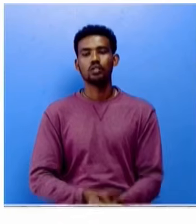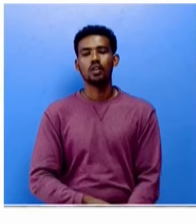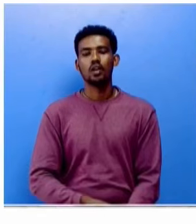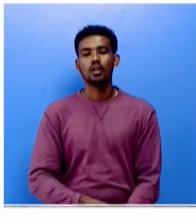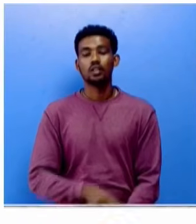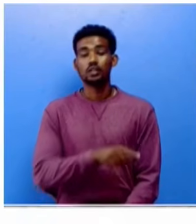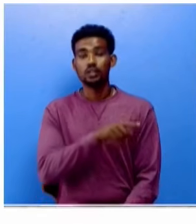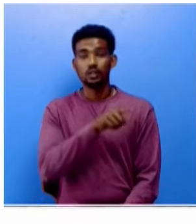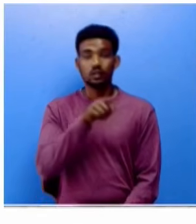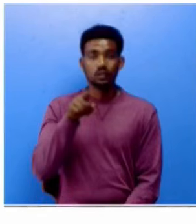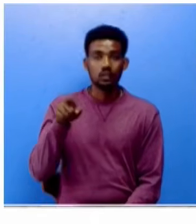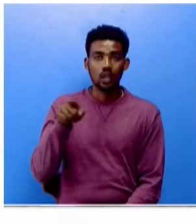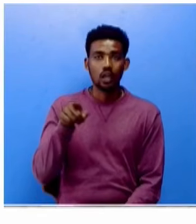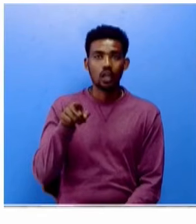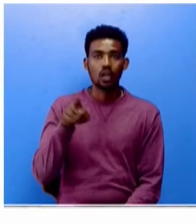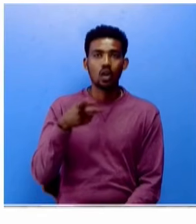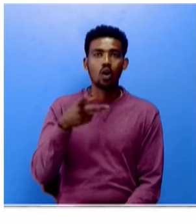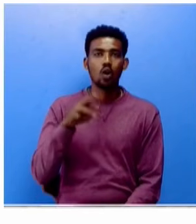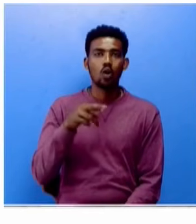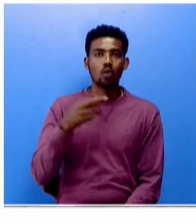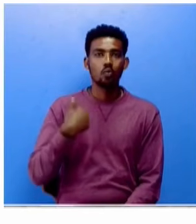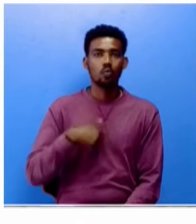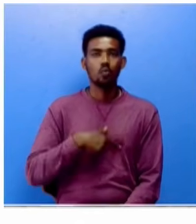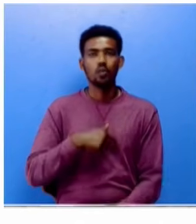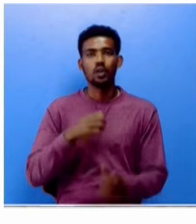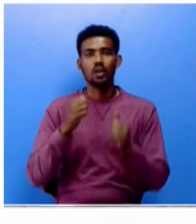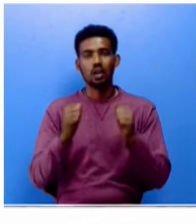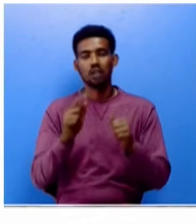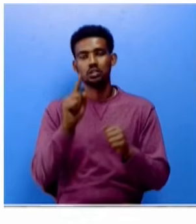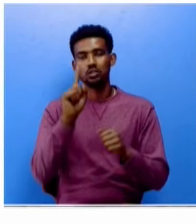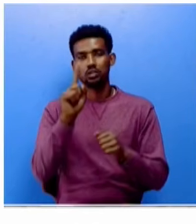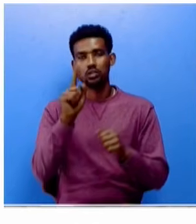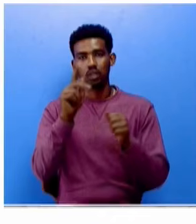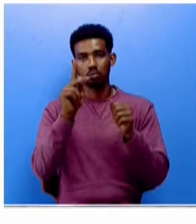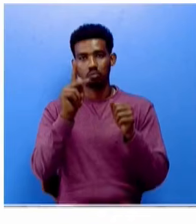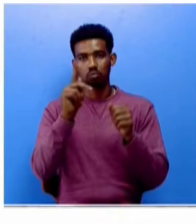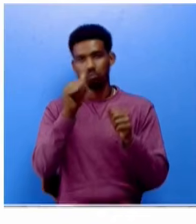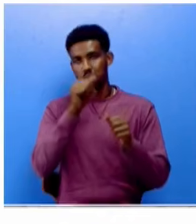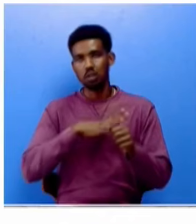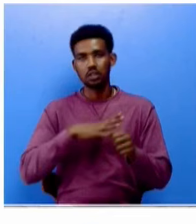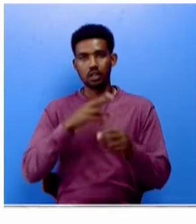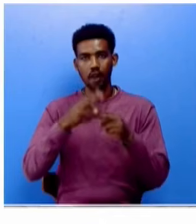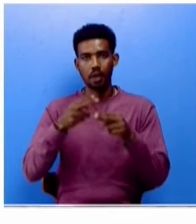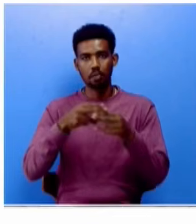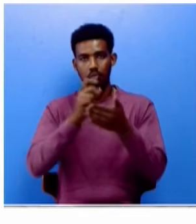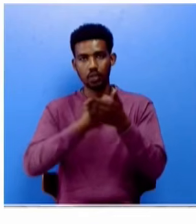they, or maybe it can be somebody's name, yeah? Somebody's name can be written here.